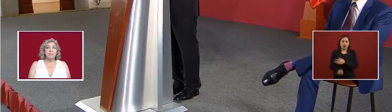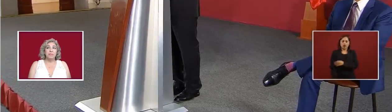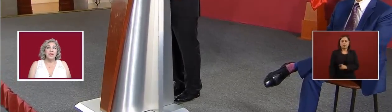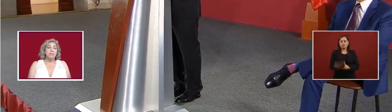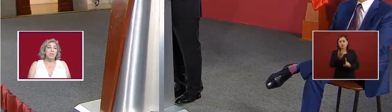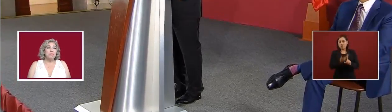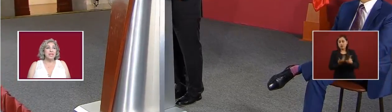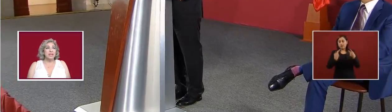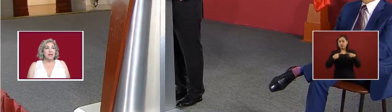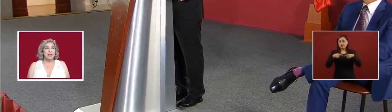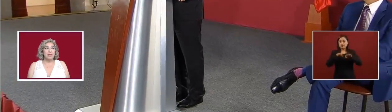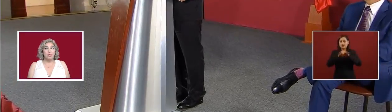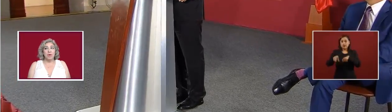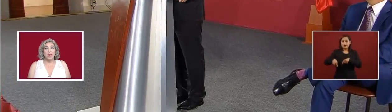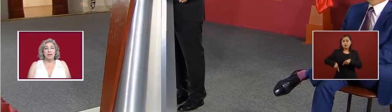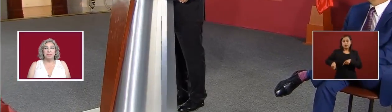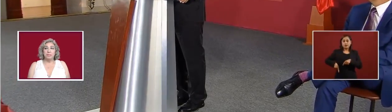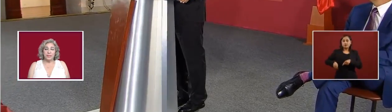public